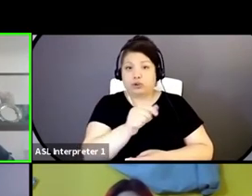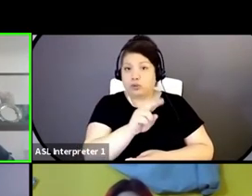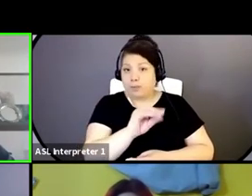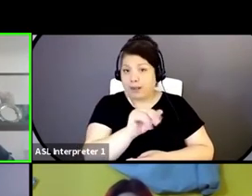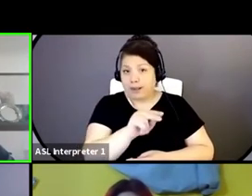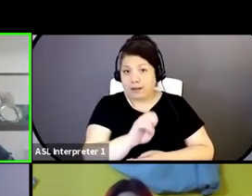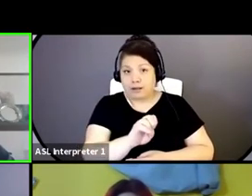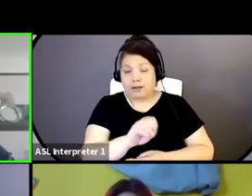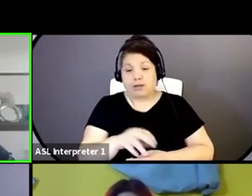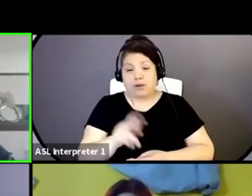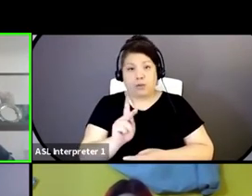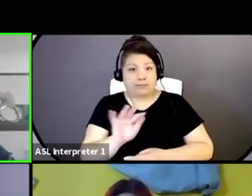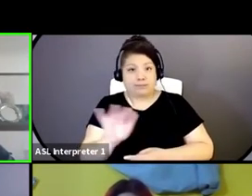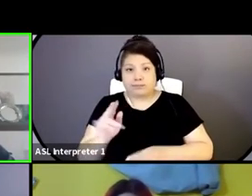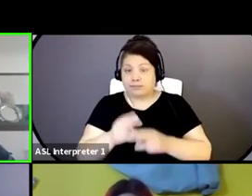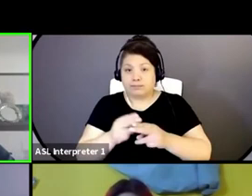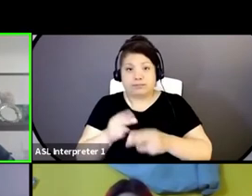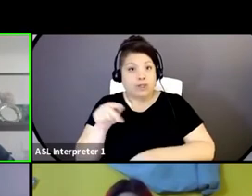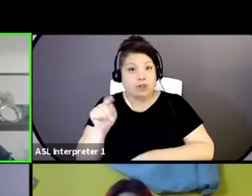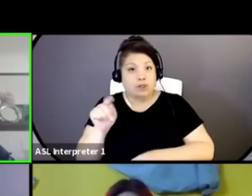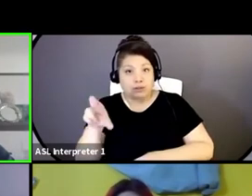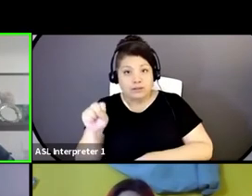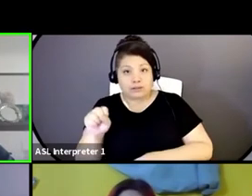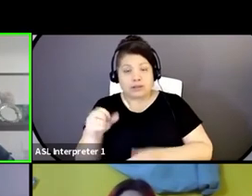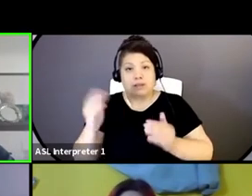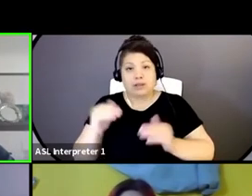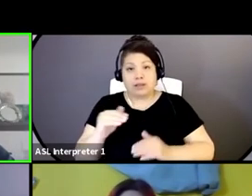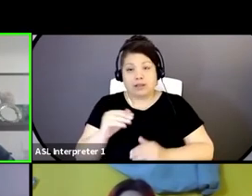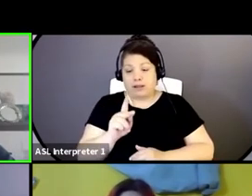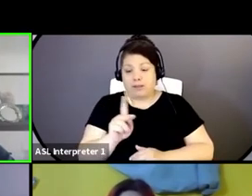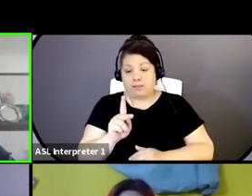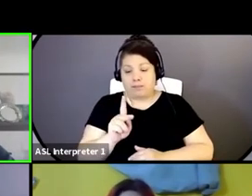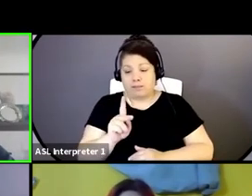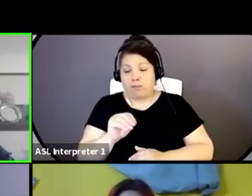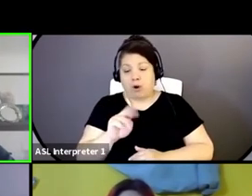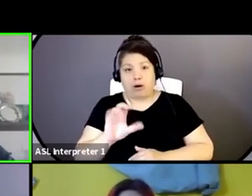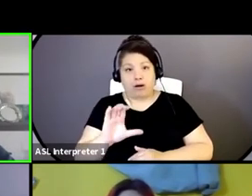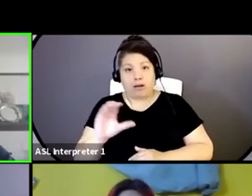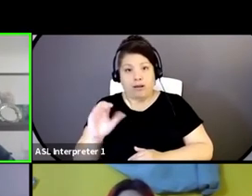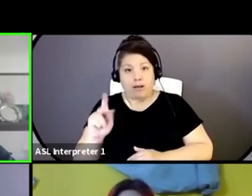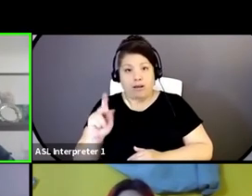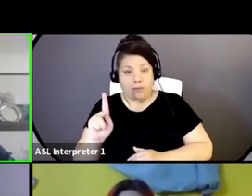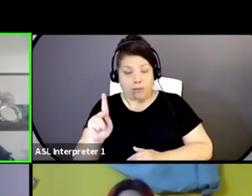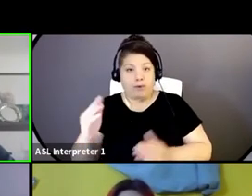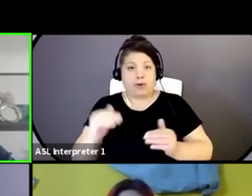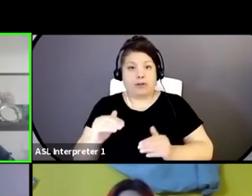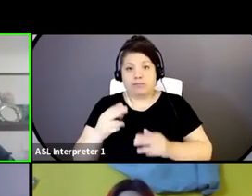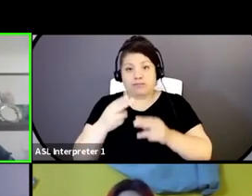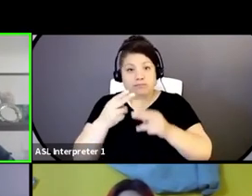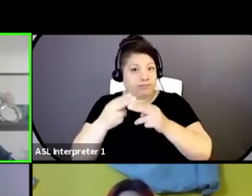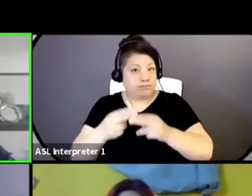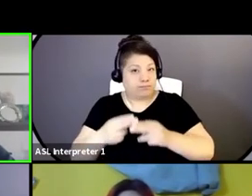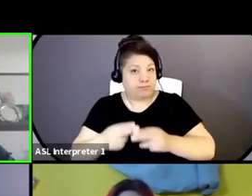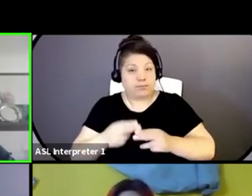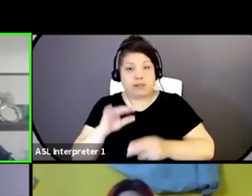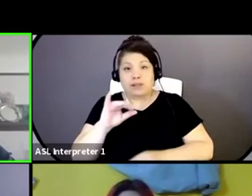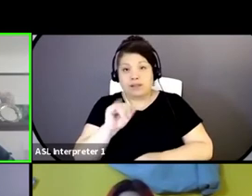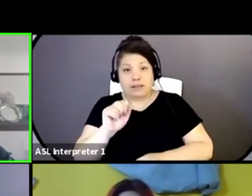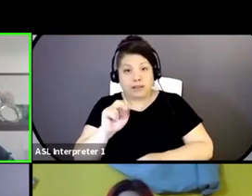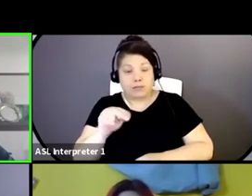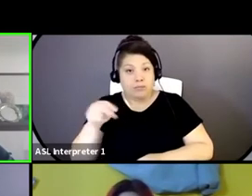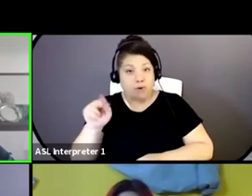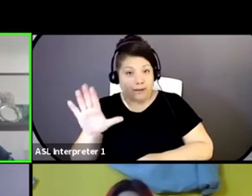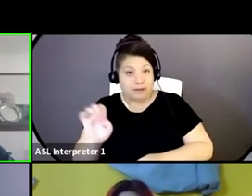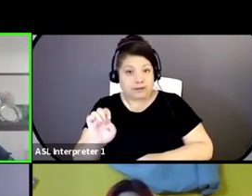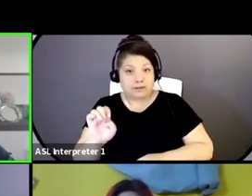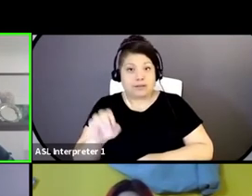Kwasi Skene Peters, Mark Ekamba Boykwa, Sami Yateem, Ian Price, Alain